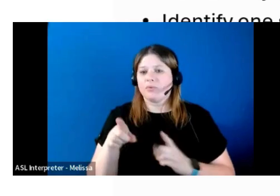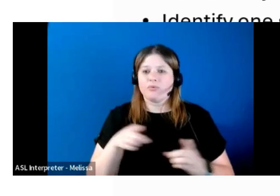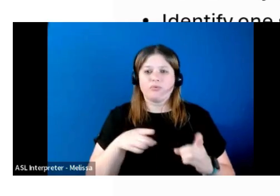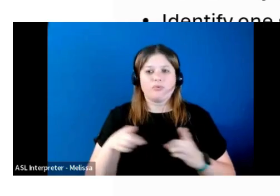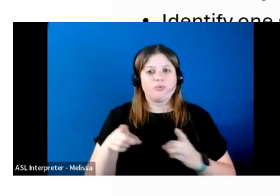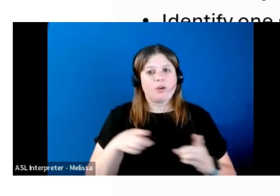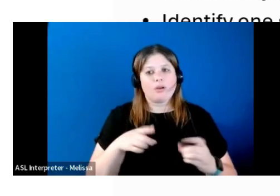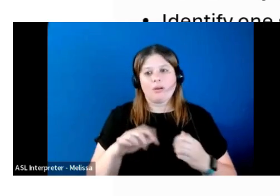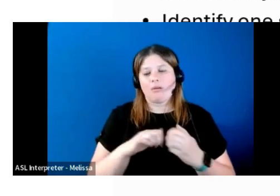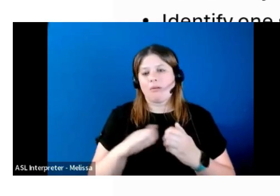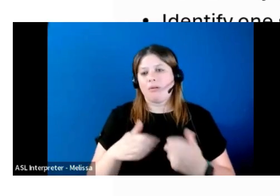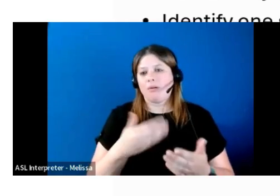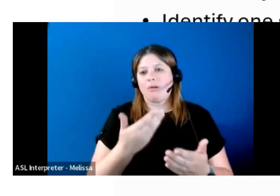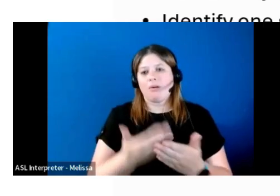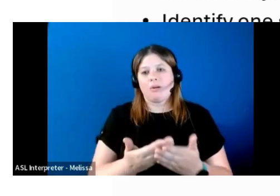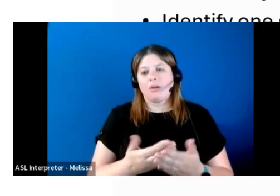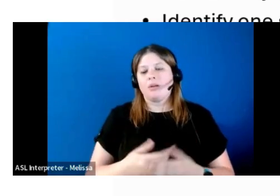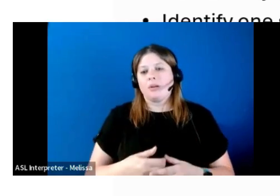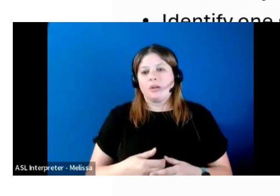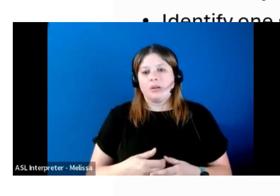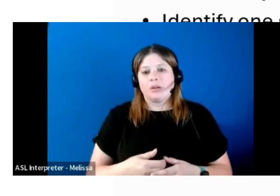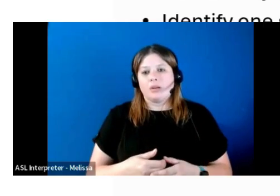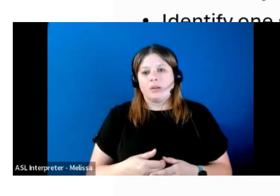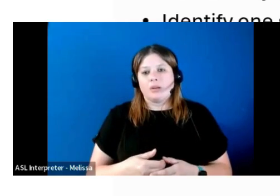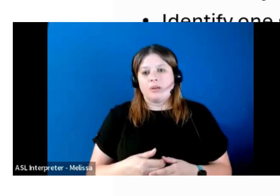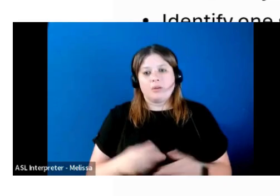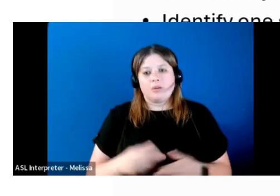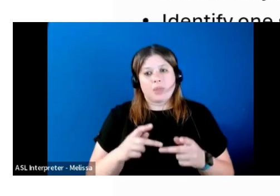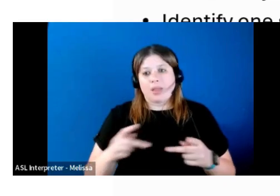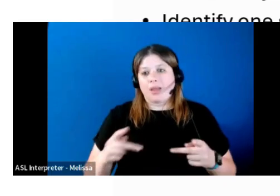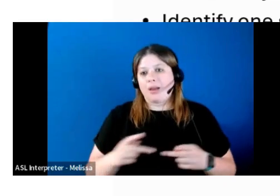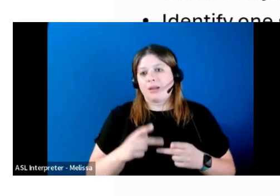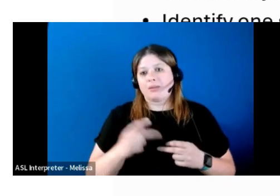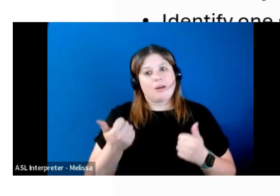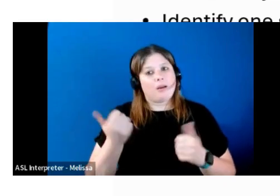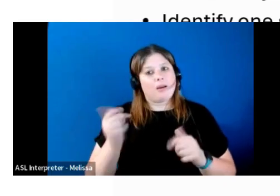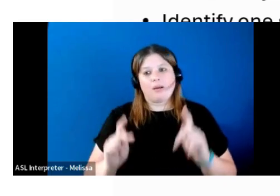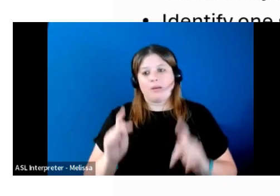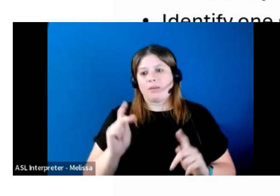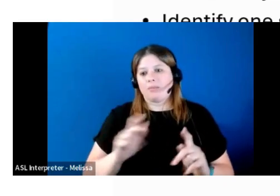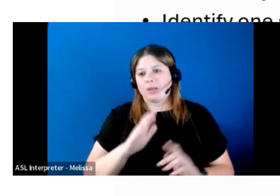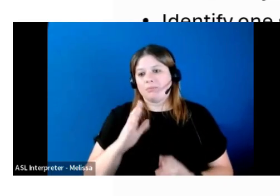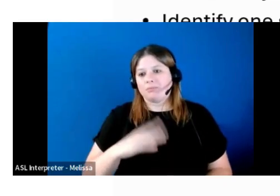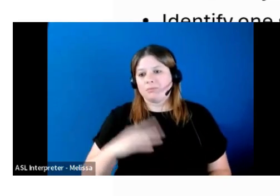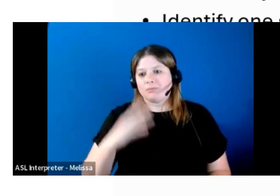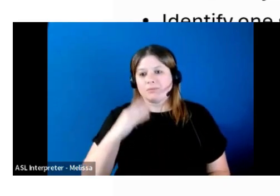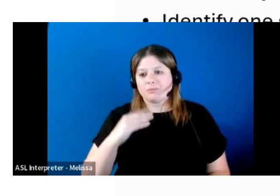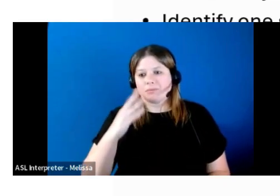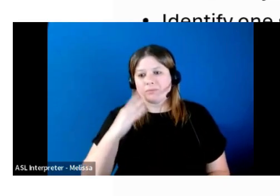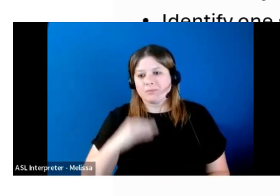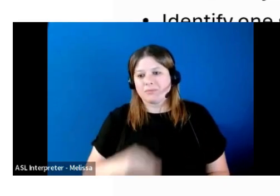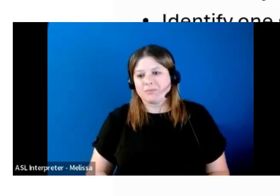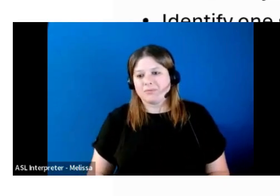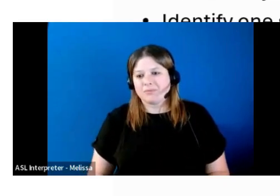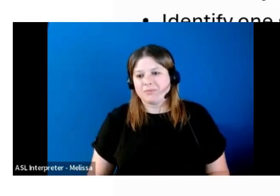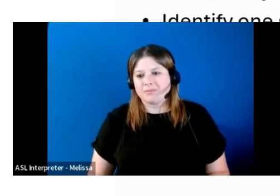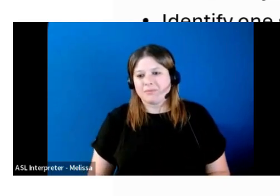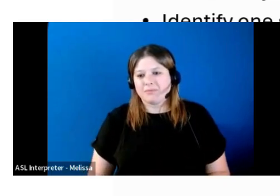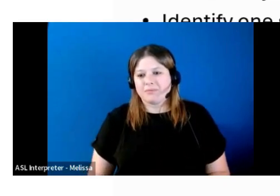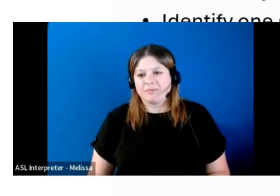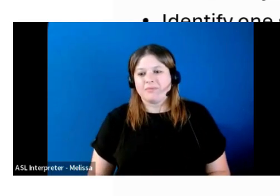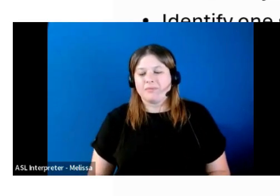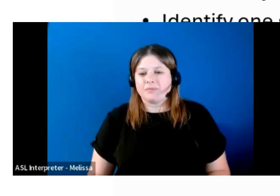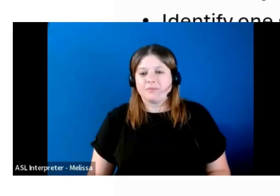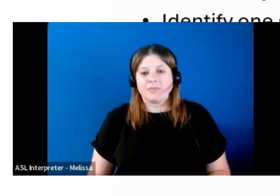to places they've never been. And to be loved, we